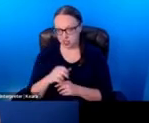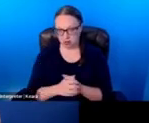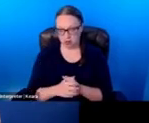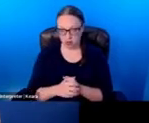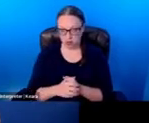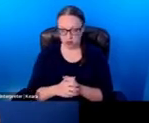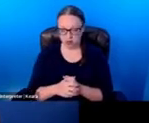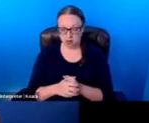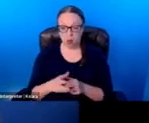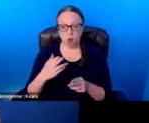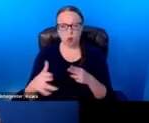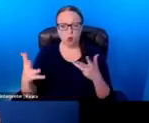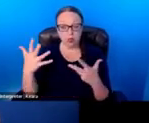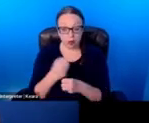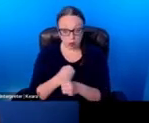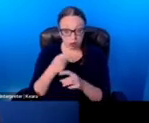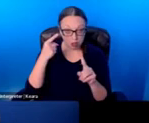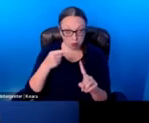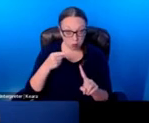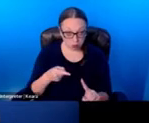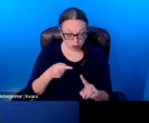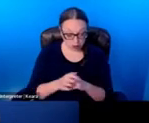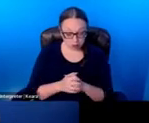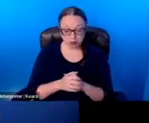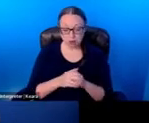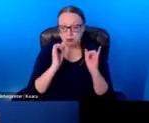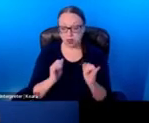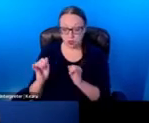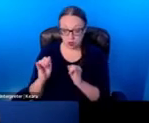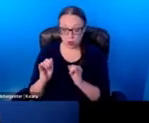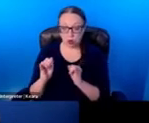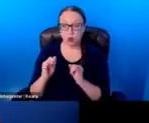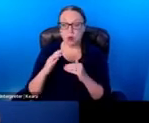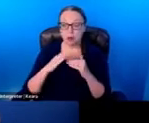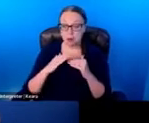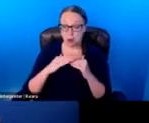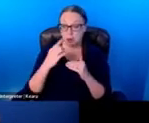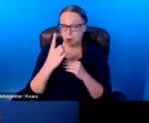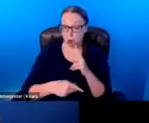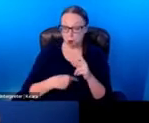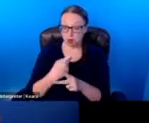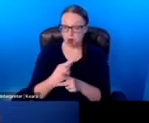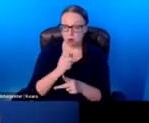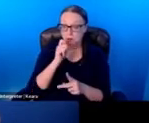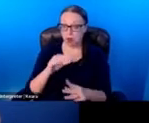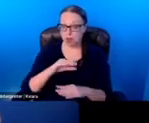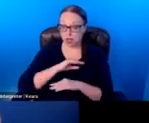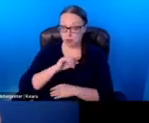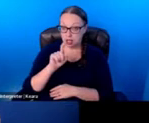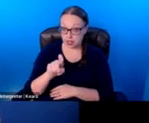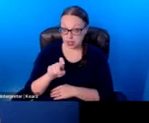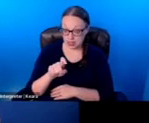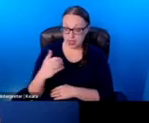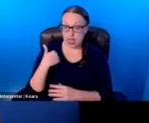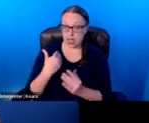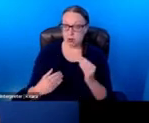To briefly summarize the takeaways, individuals with at least one type of unmet need had greater